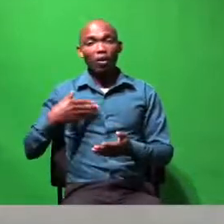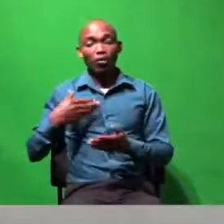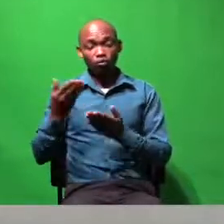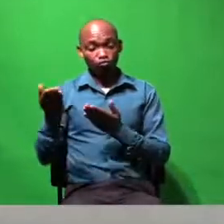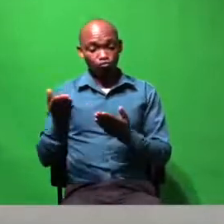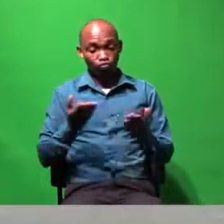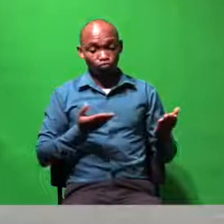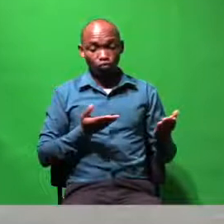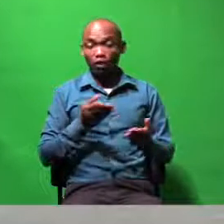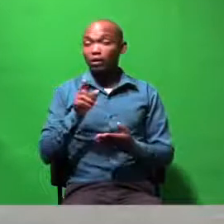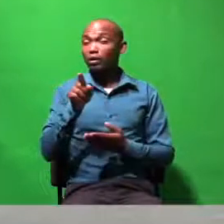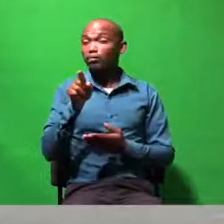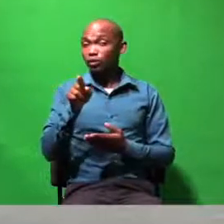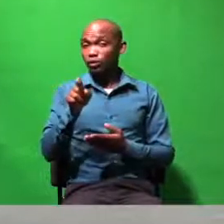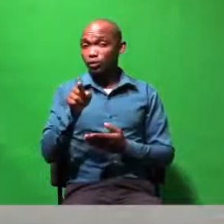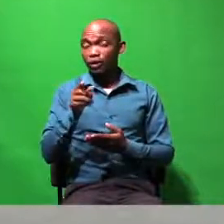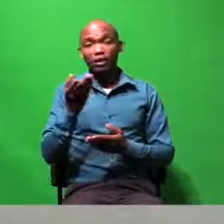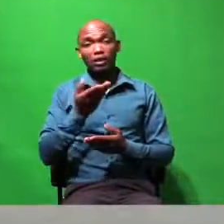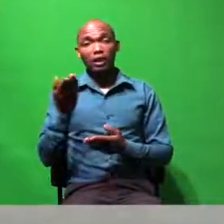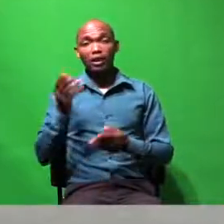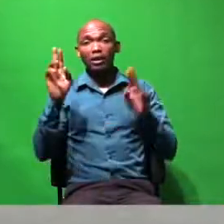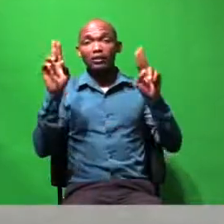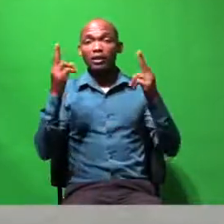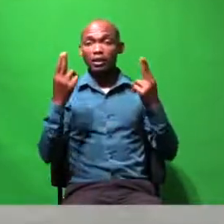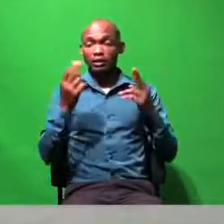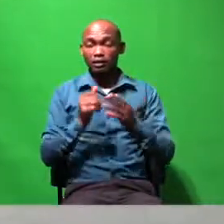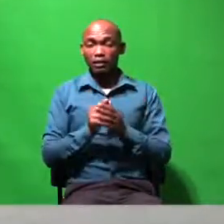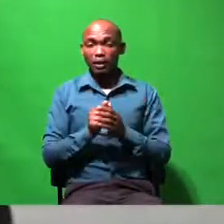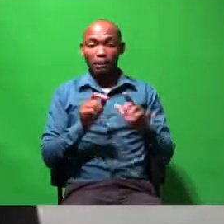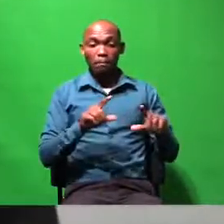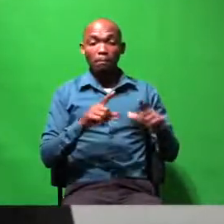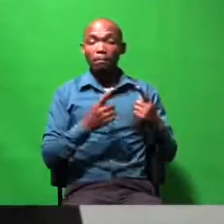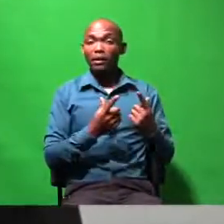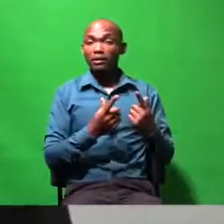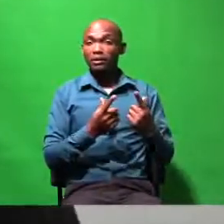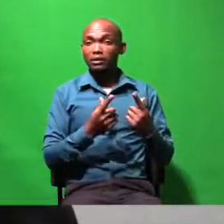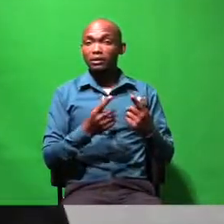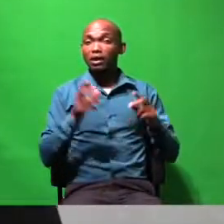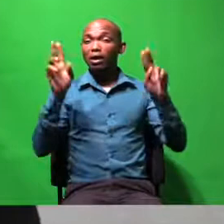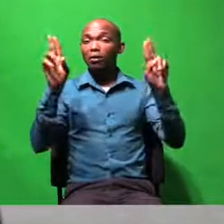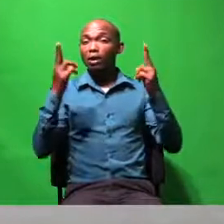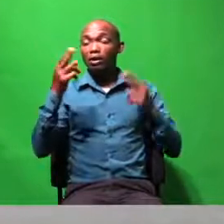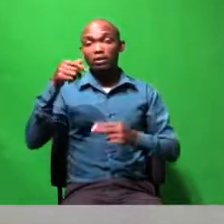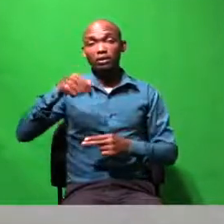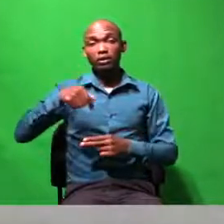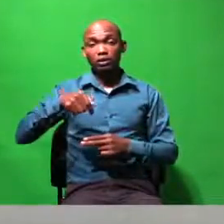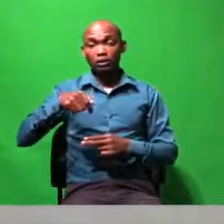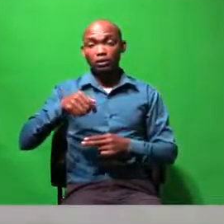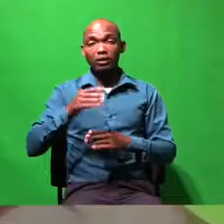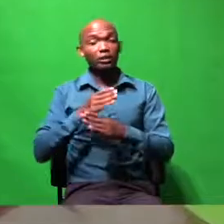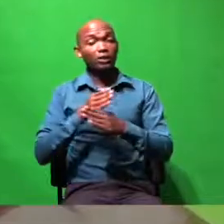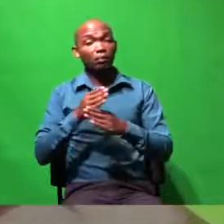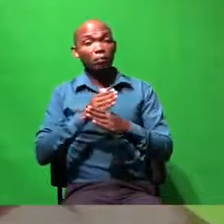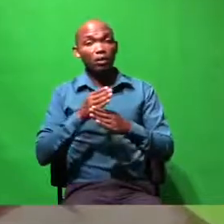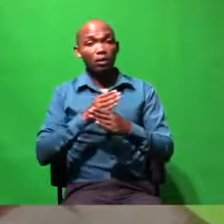you in another lesson. But our lesson today is